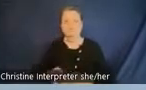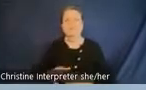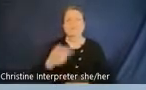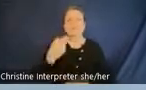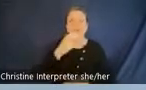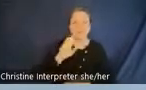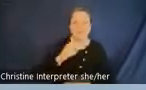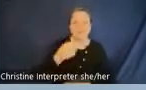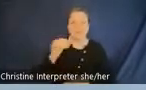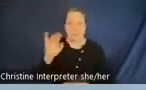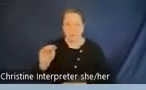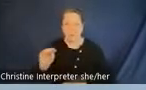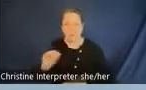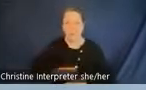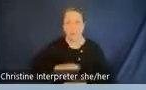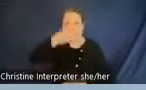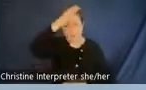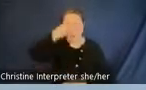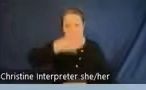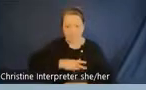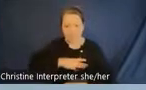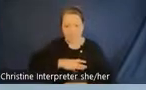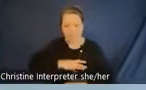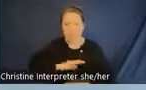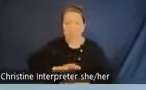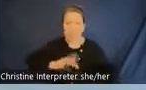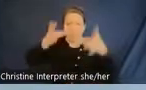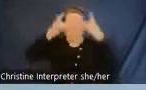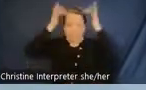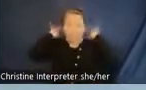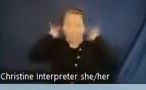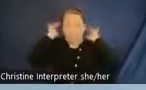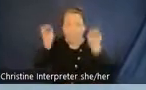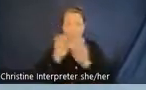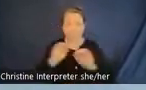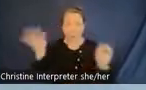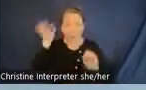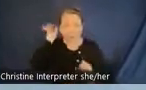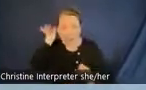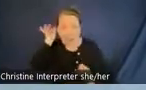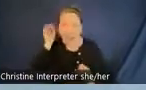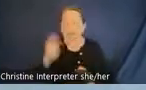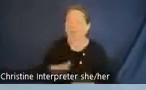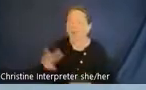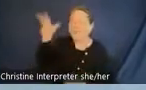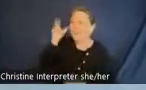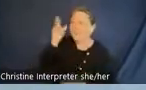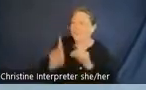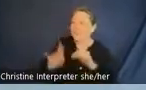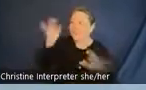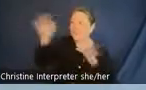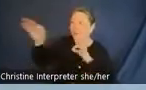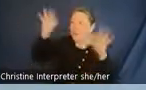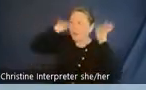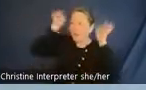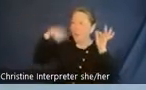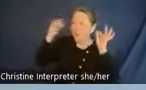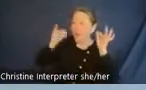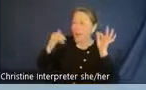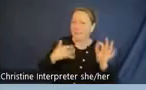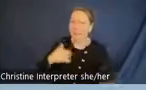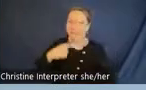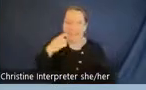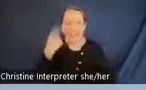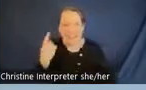him. I'm a white man with no hair at all. Hearing everyone describe their hair made me a little jealous.